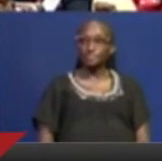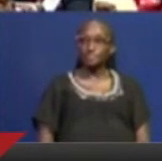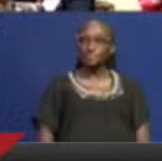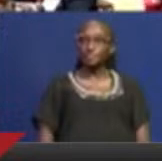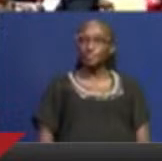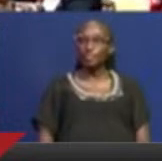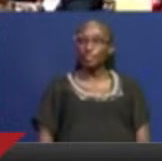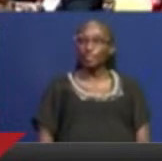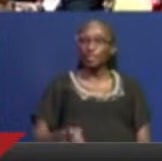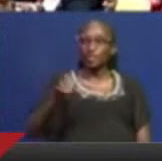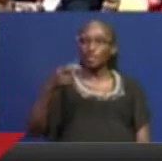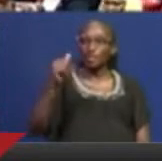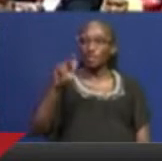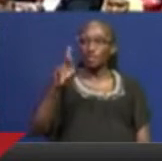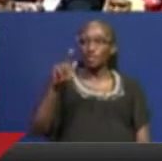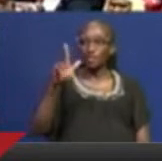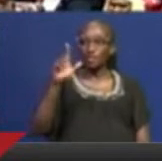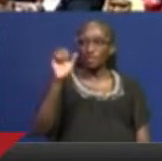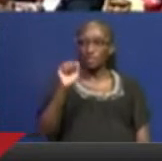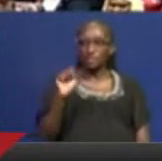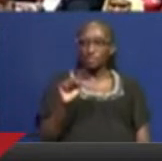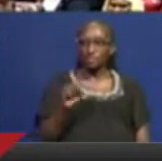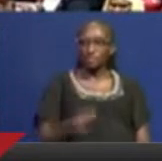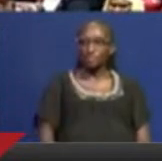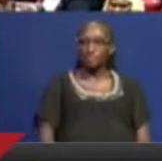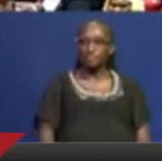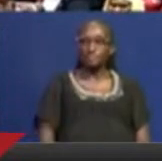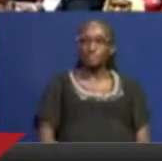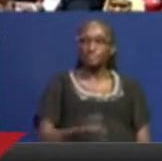Baringo South, Charles Cameron.